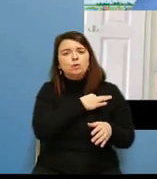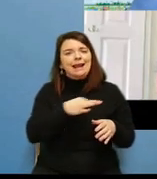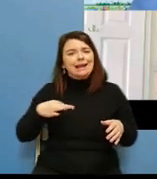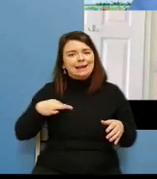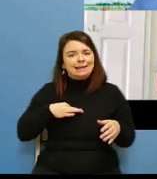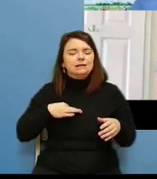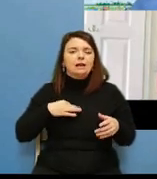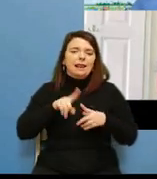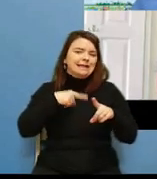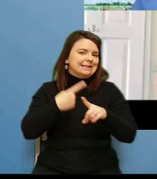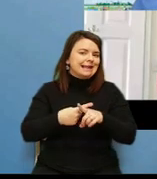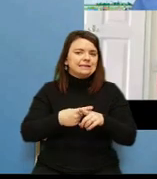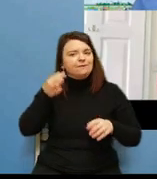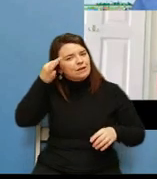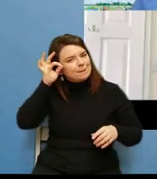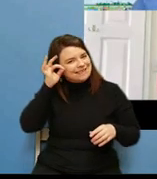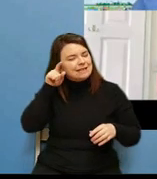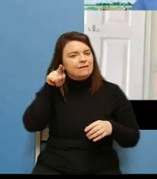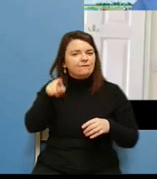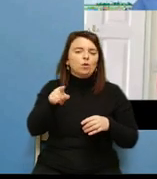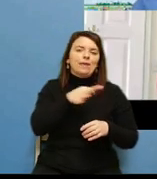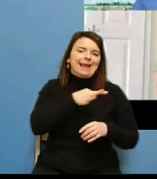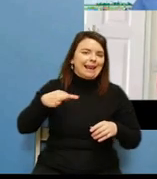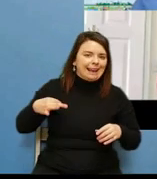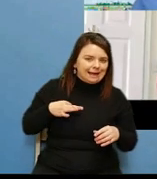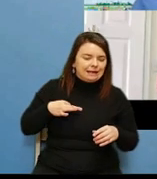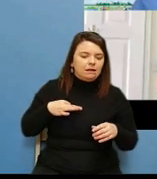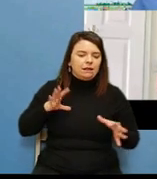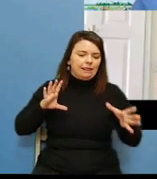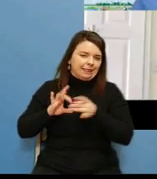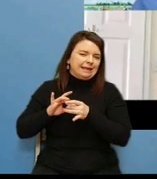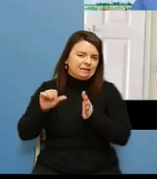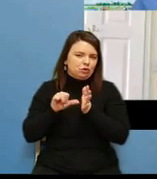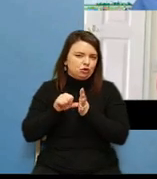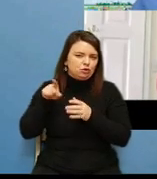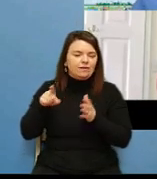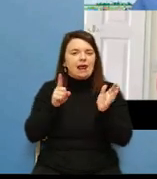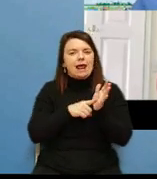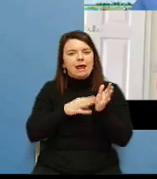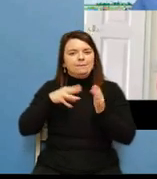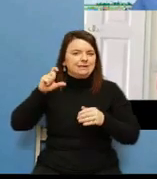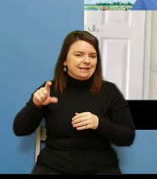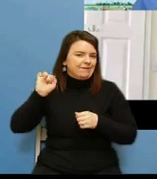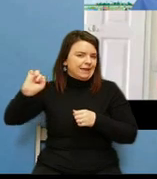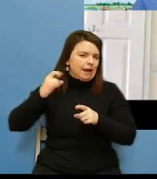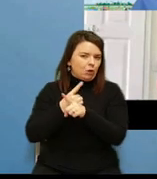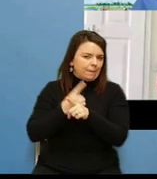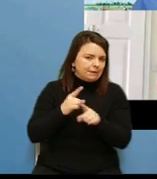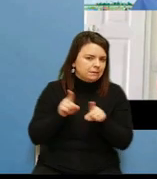April. I've sent it round to the Clinical Executive Committee for comments on the clinical nature of the indicators and to the